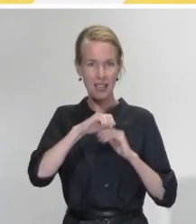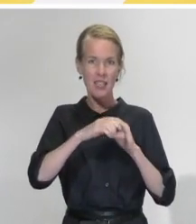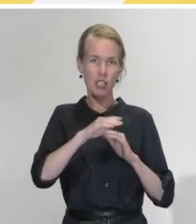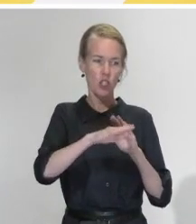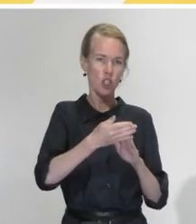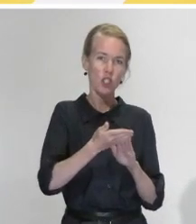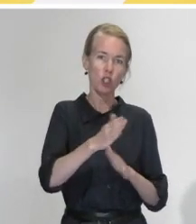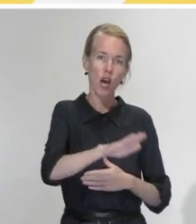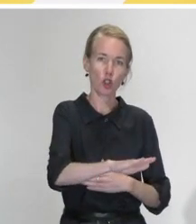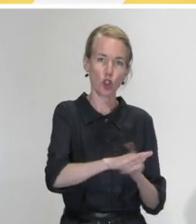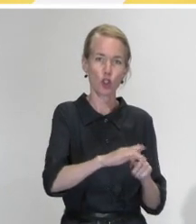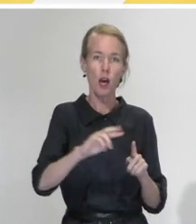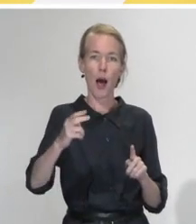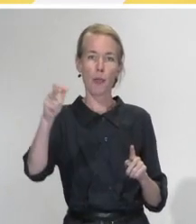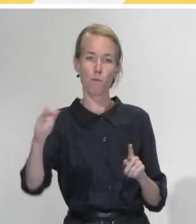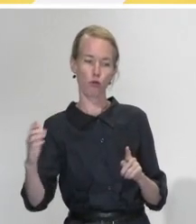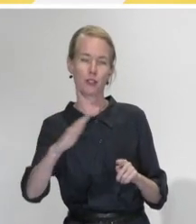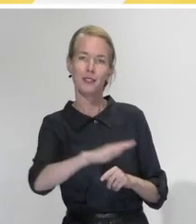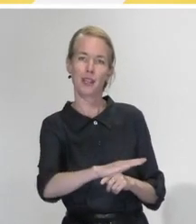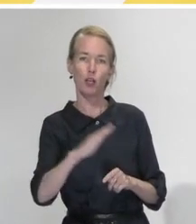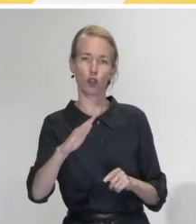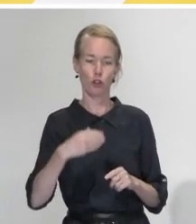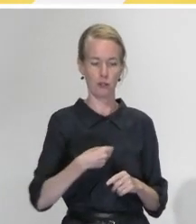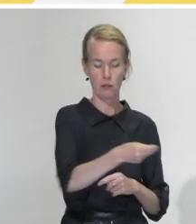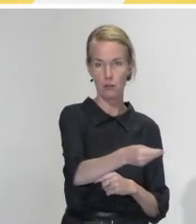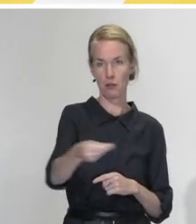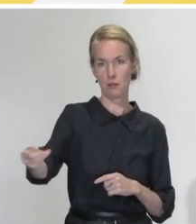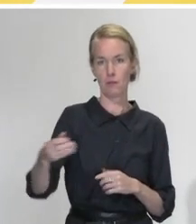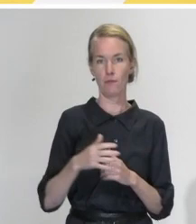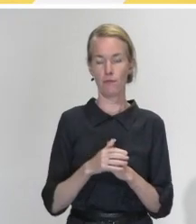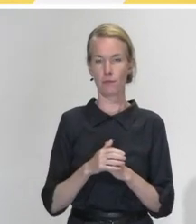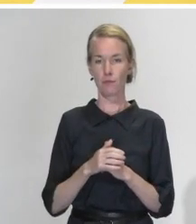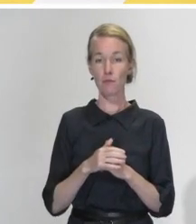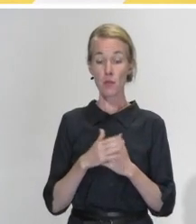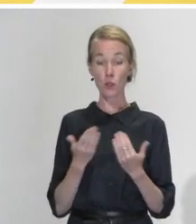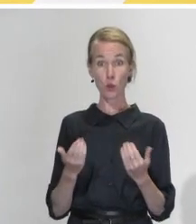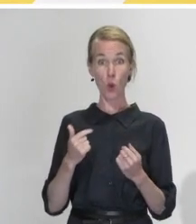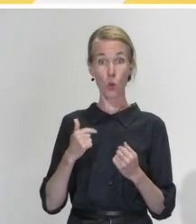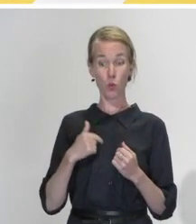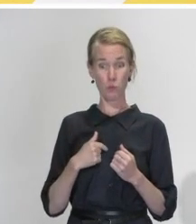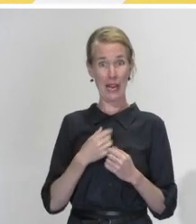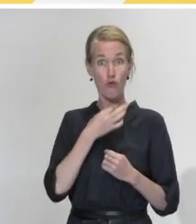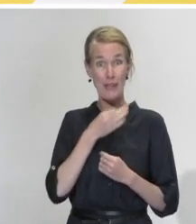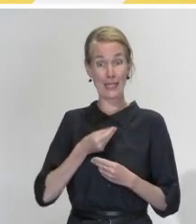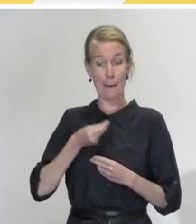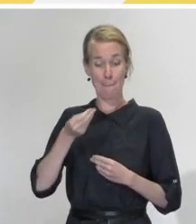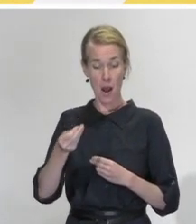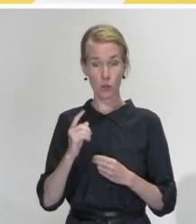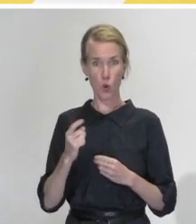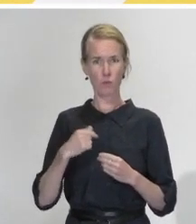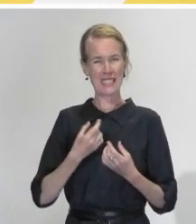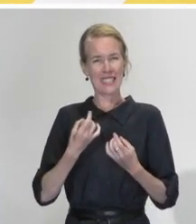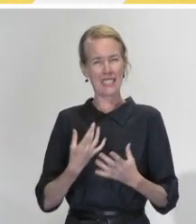infectious early on in the infection, that may be before or just as they are developing symptoms, and for the first 2 or 3